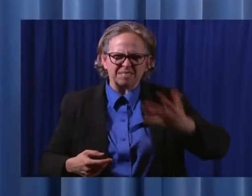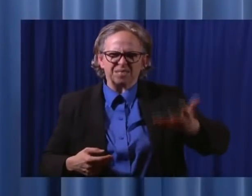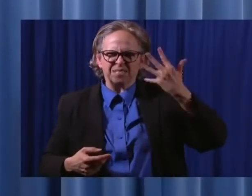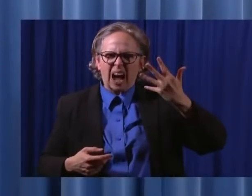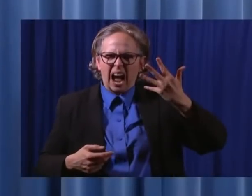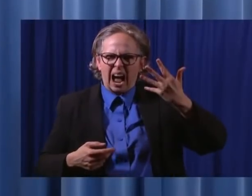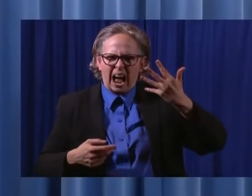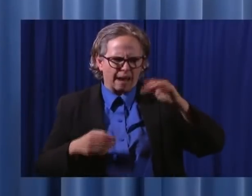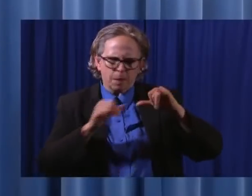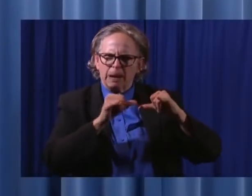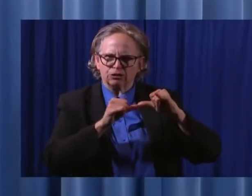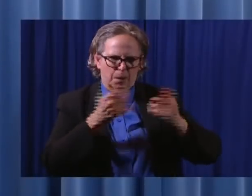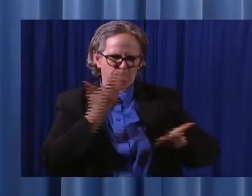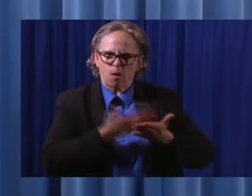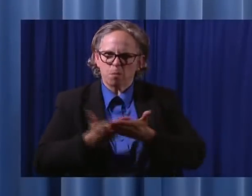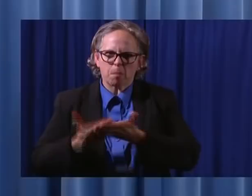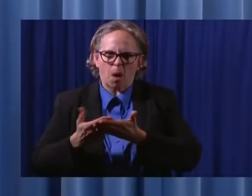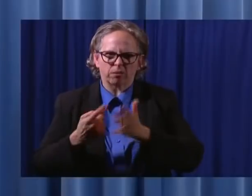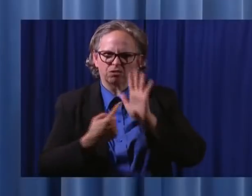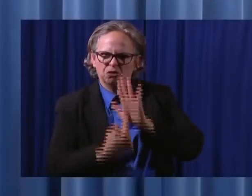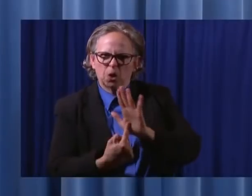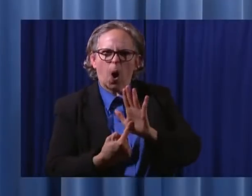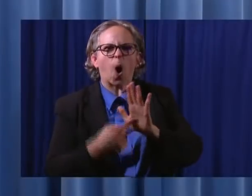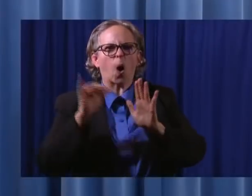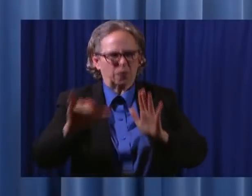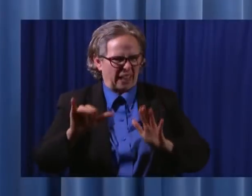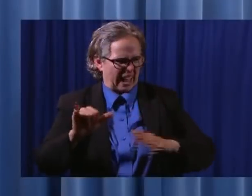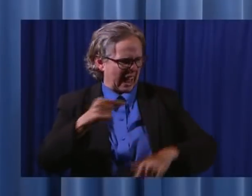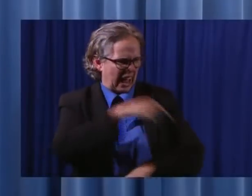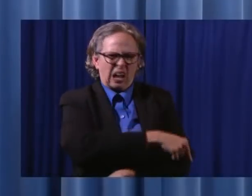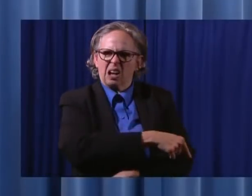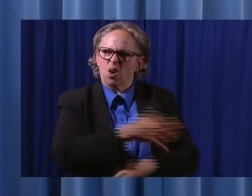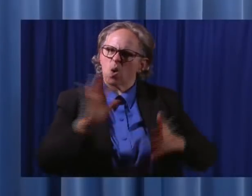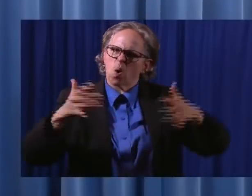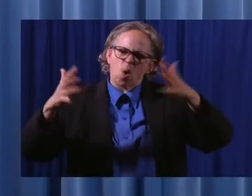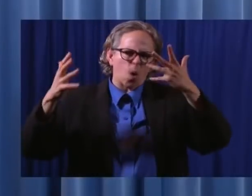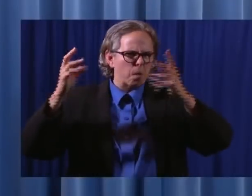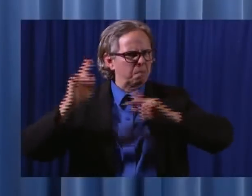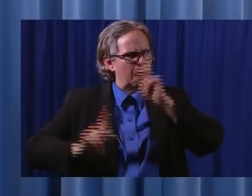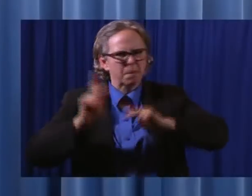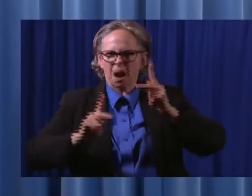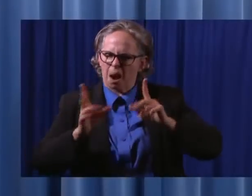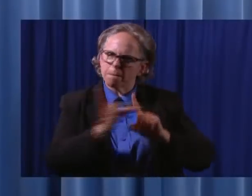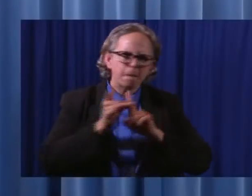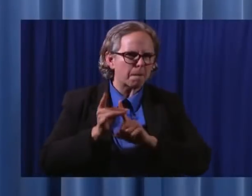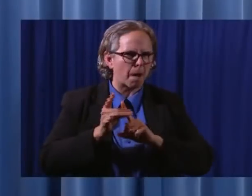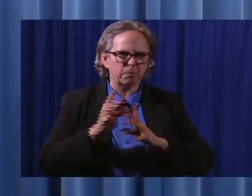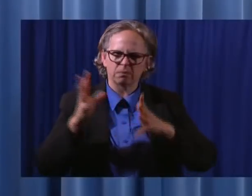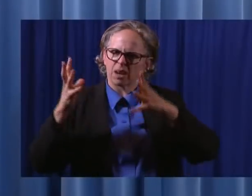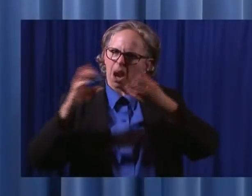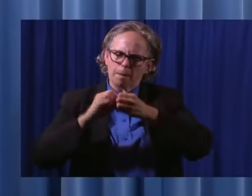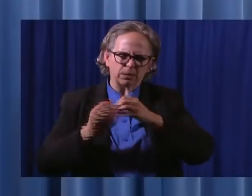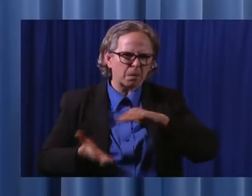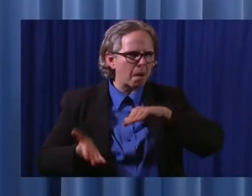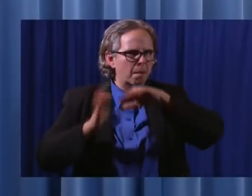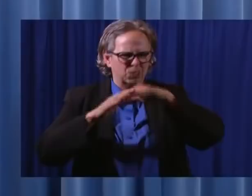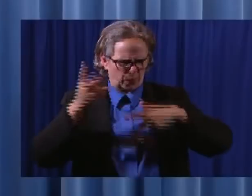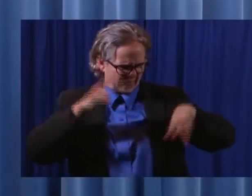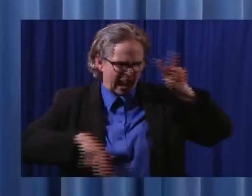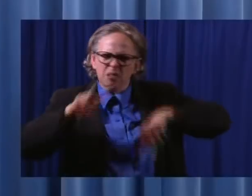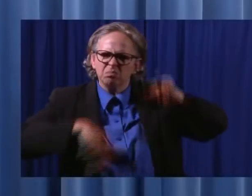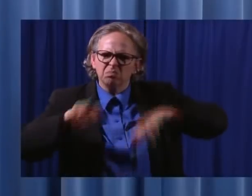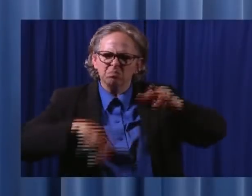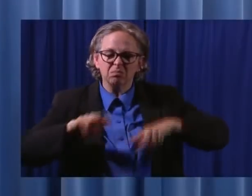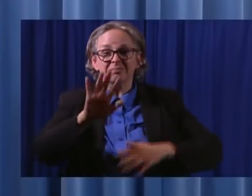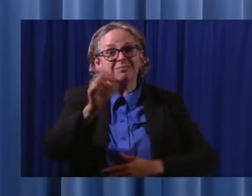warning goes up, and we start talking about those 2 counties. We're not liking what we're seeing in Cuyahoga County either,